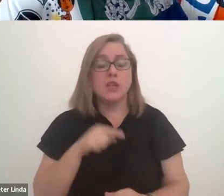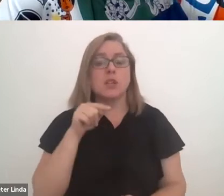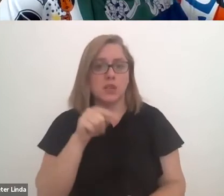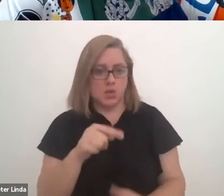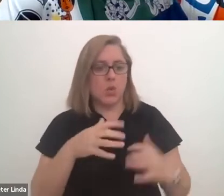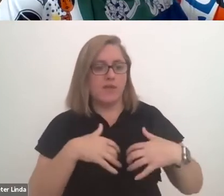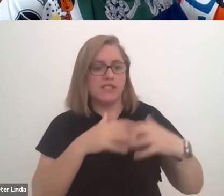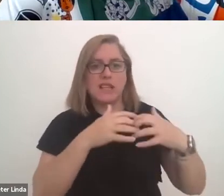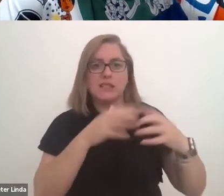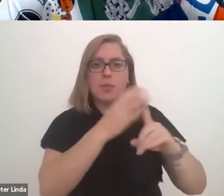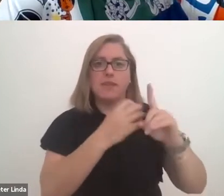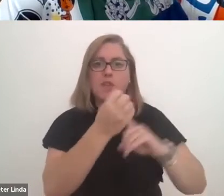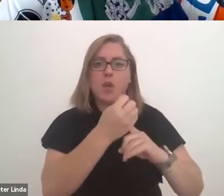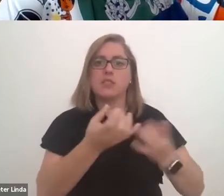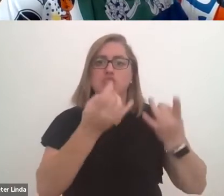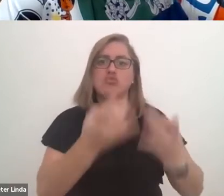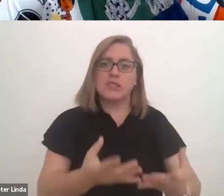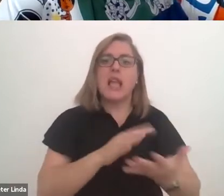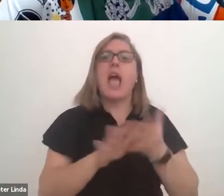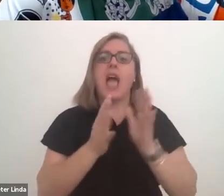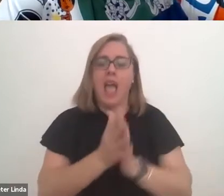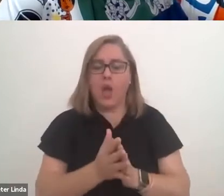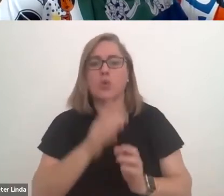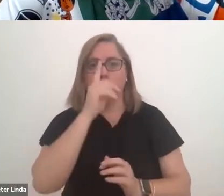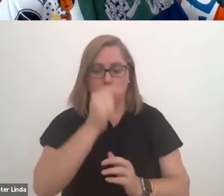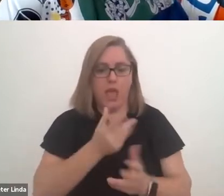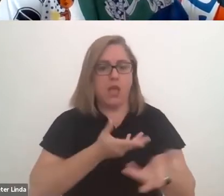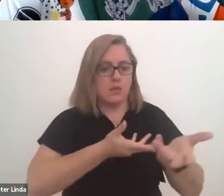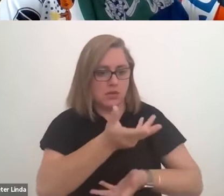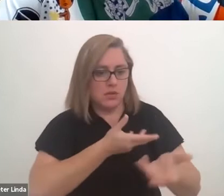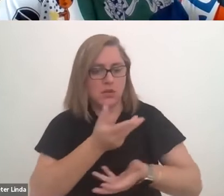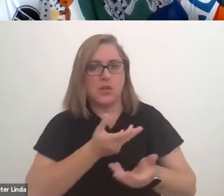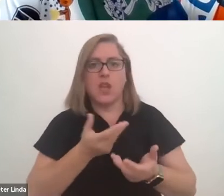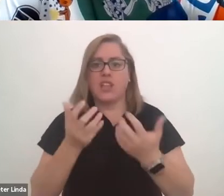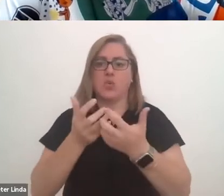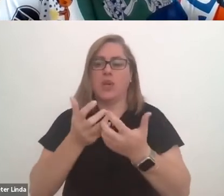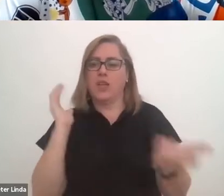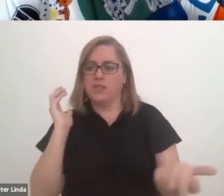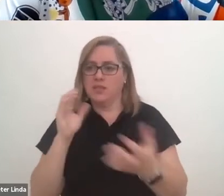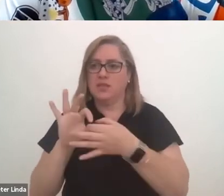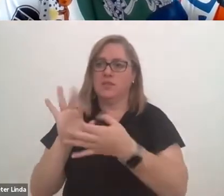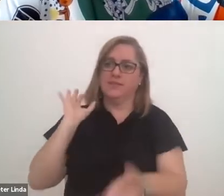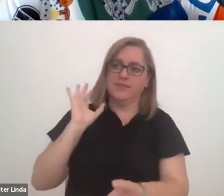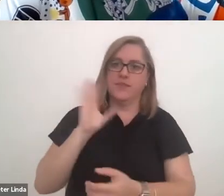that there are ways in which to engage with it and ways to not do it. And